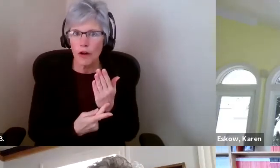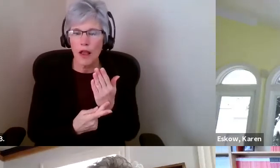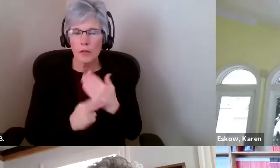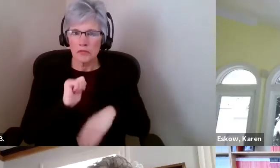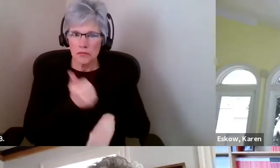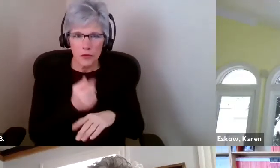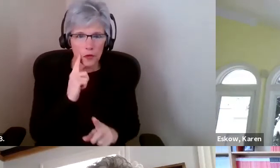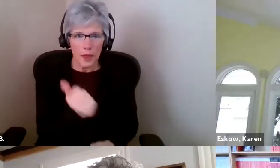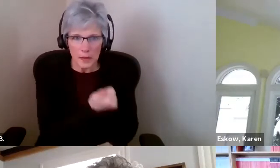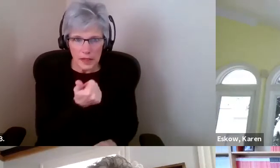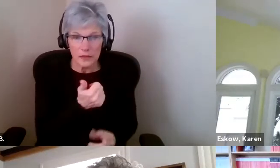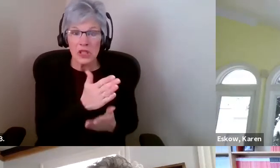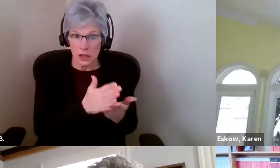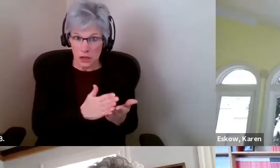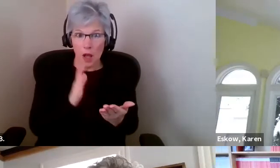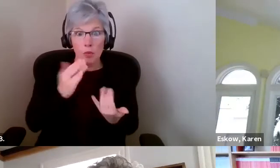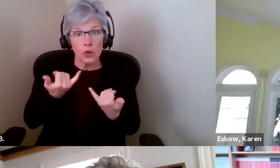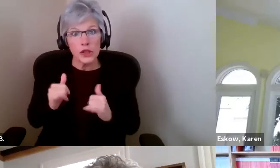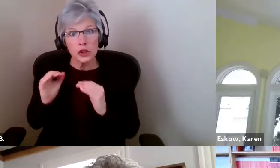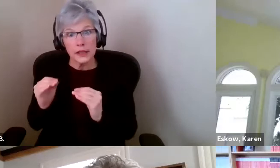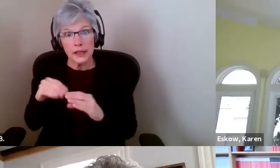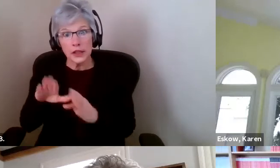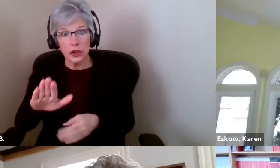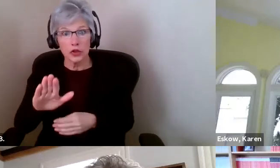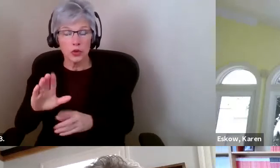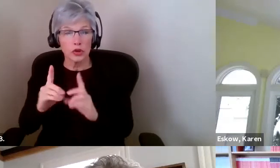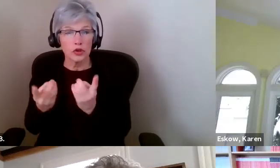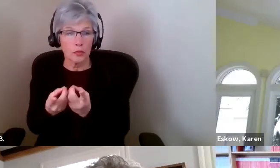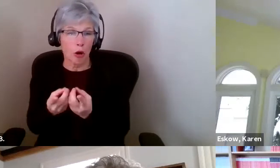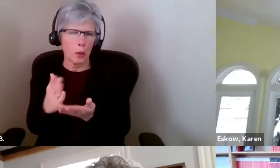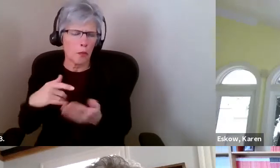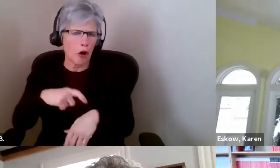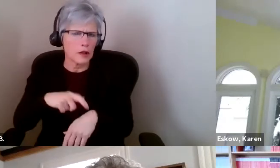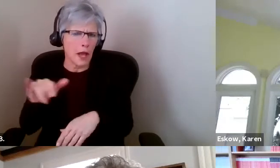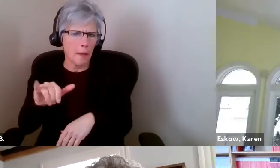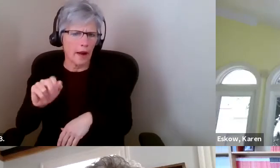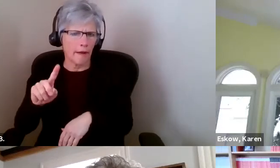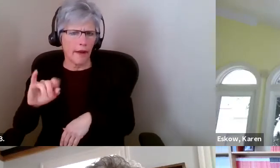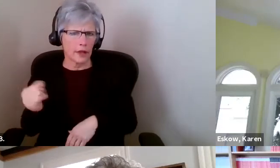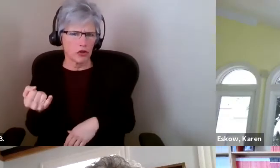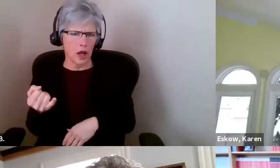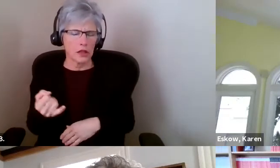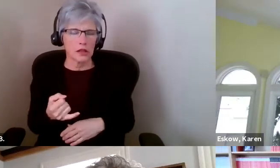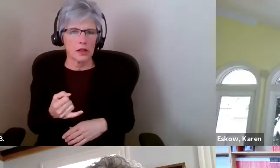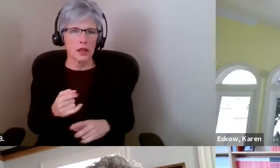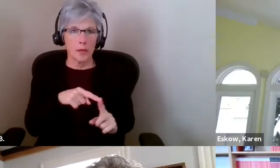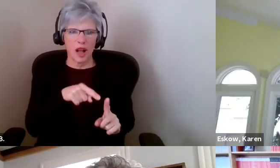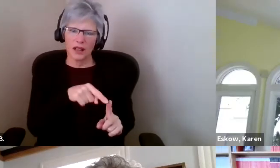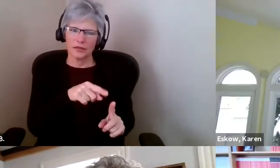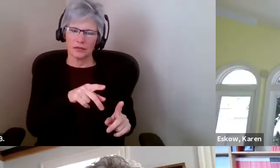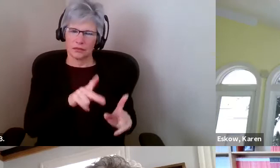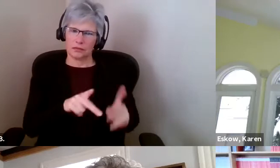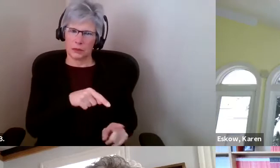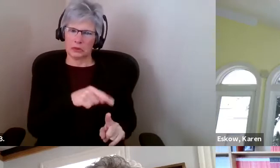still will teach in your departments as, you know, more or less adjuncts, right, part-time. But these are people who are fully retired.